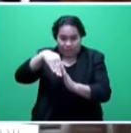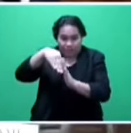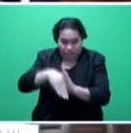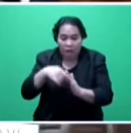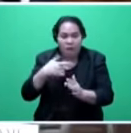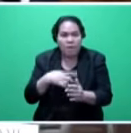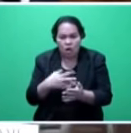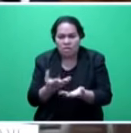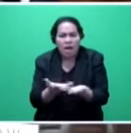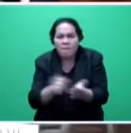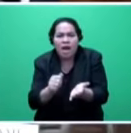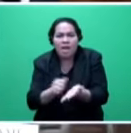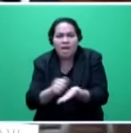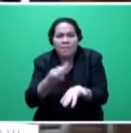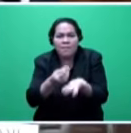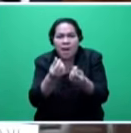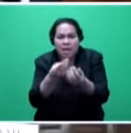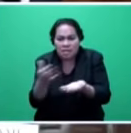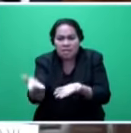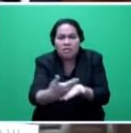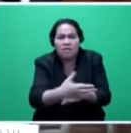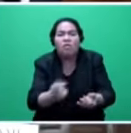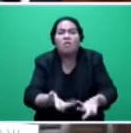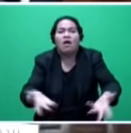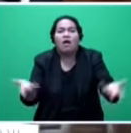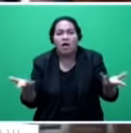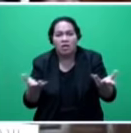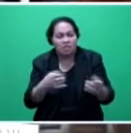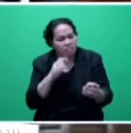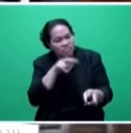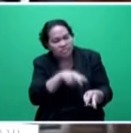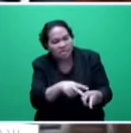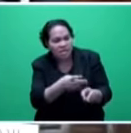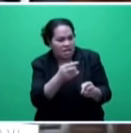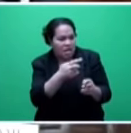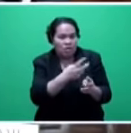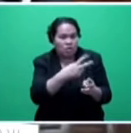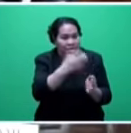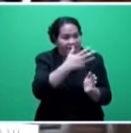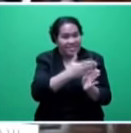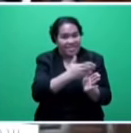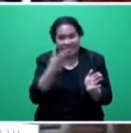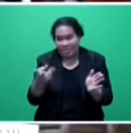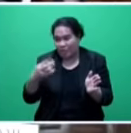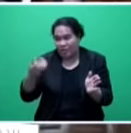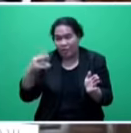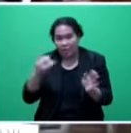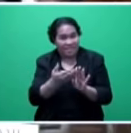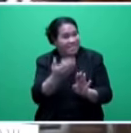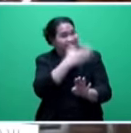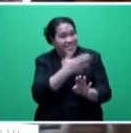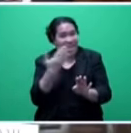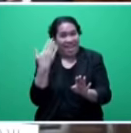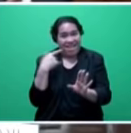revenue projections in the 2019-20 budget. The issue of declining economy was raised at the